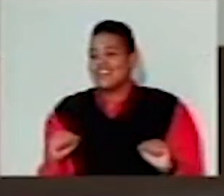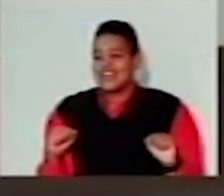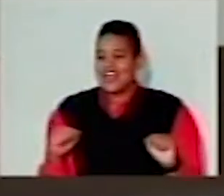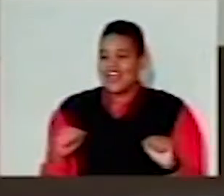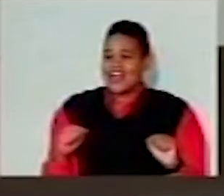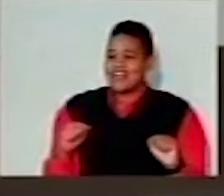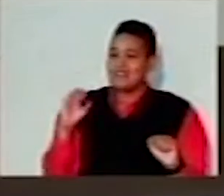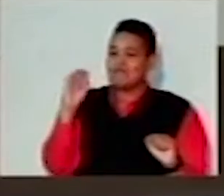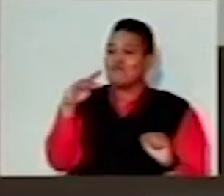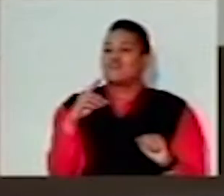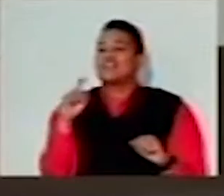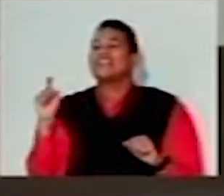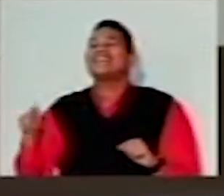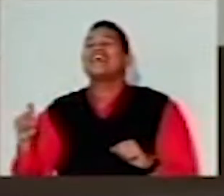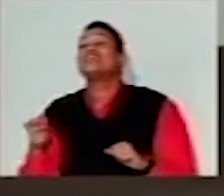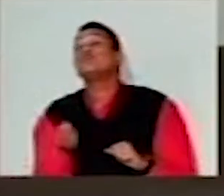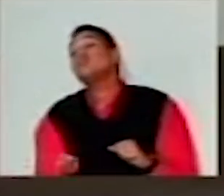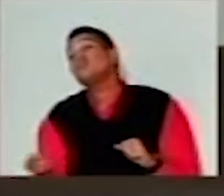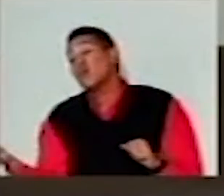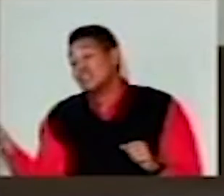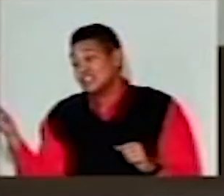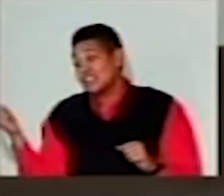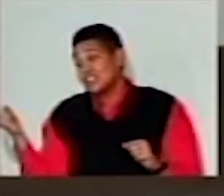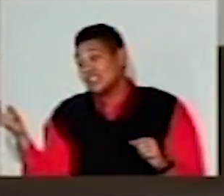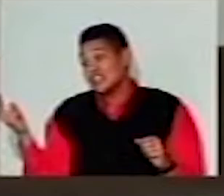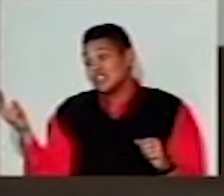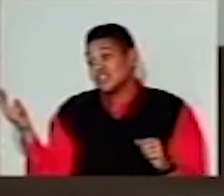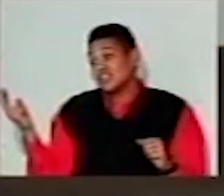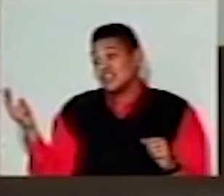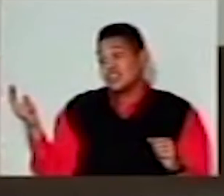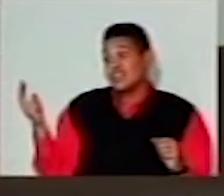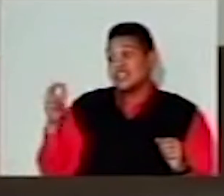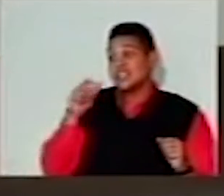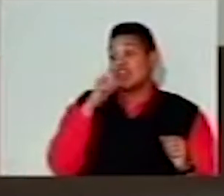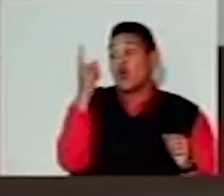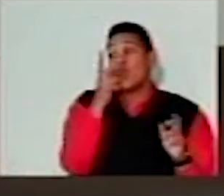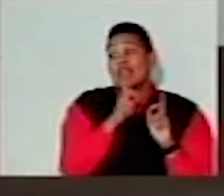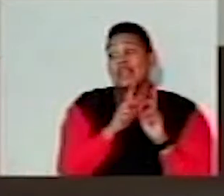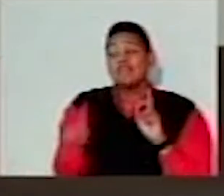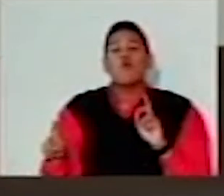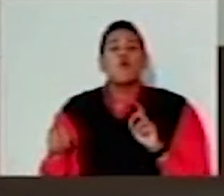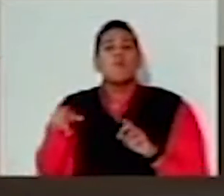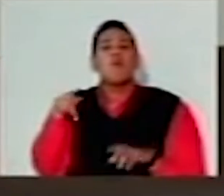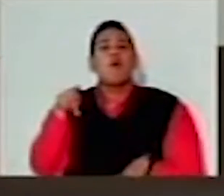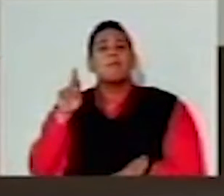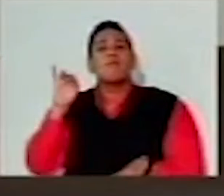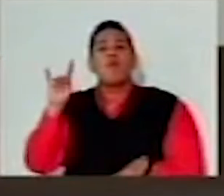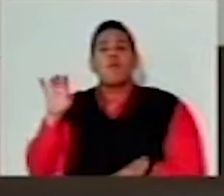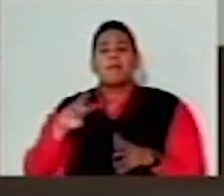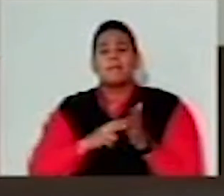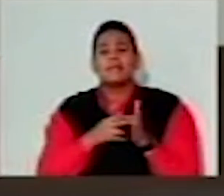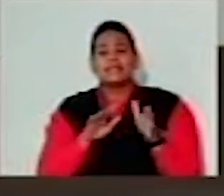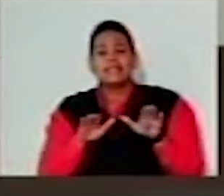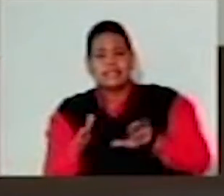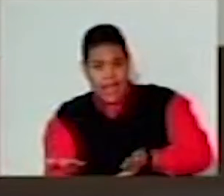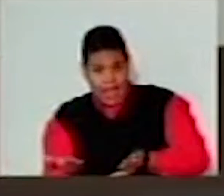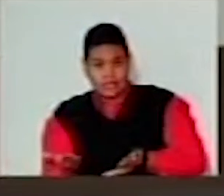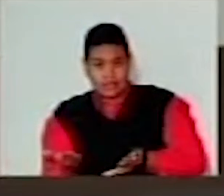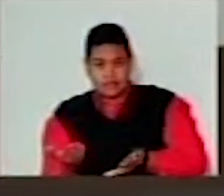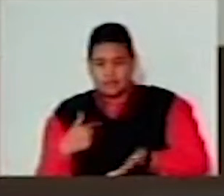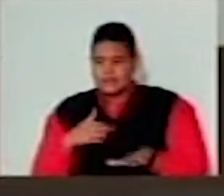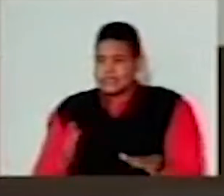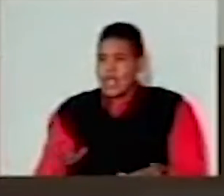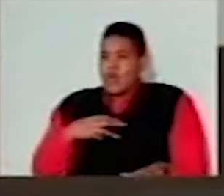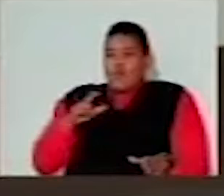the necessary resources so that not only divorces but probates can be done within 3 months.